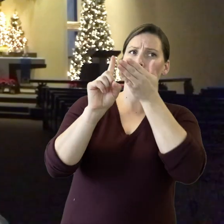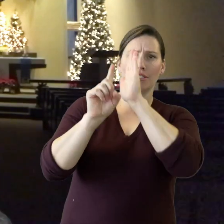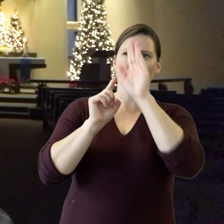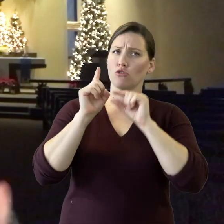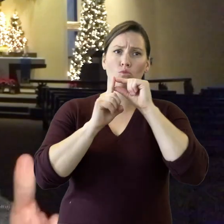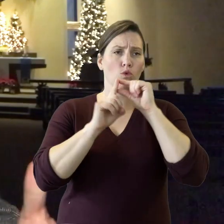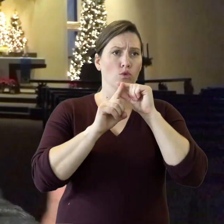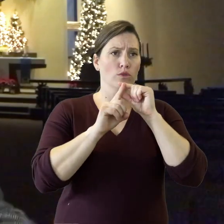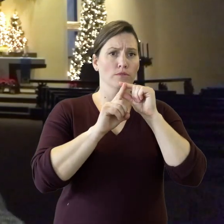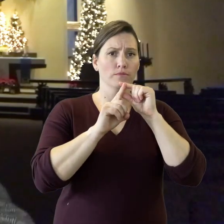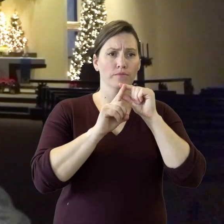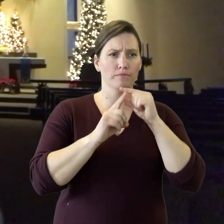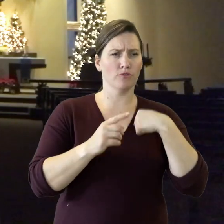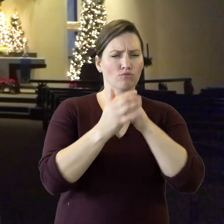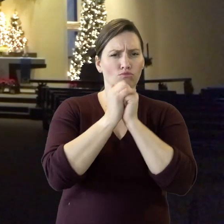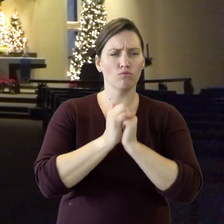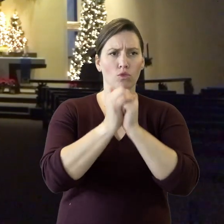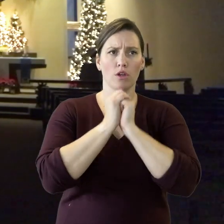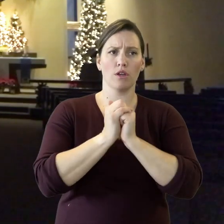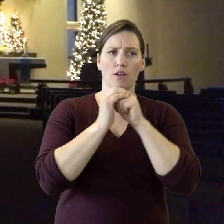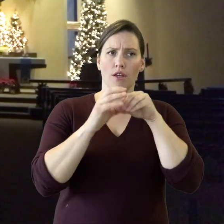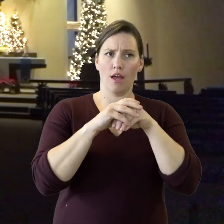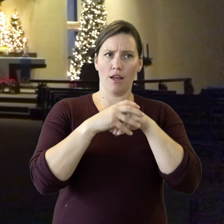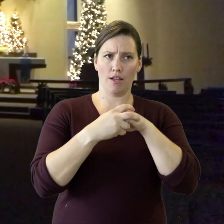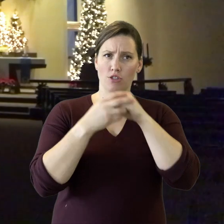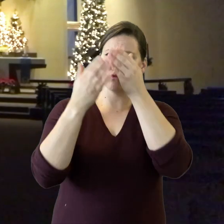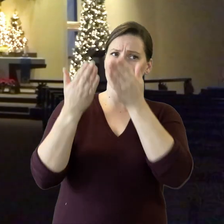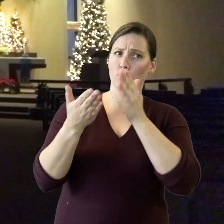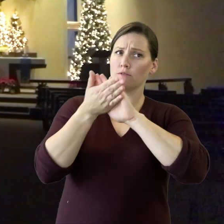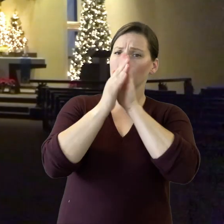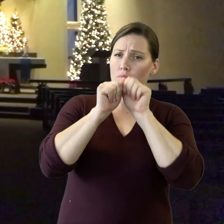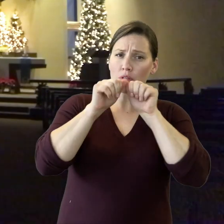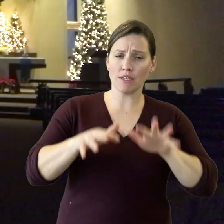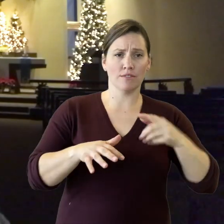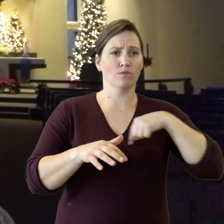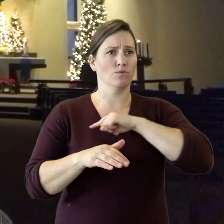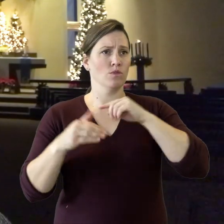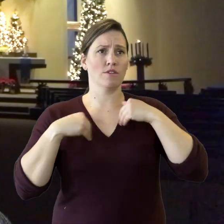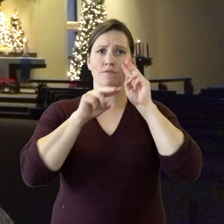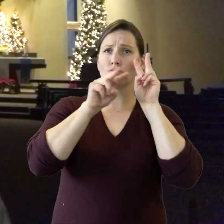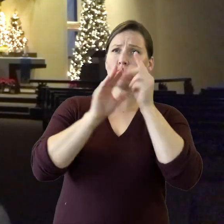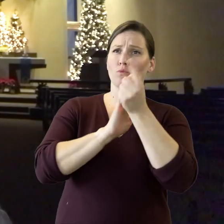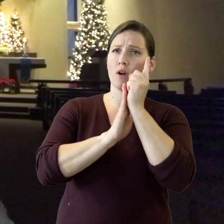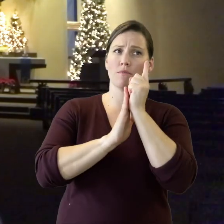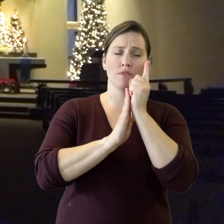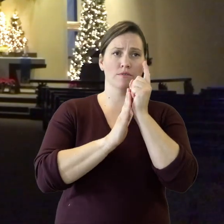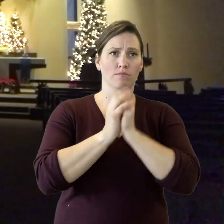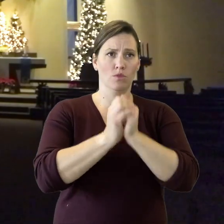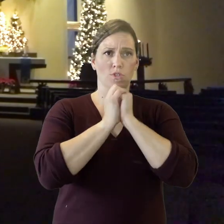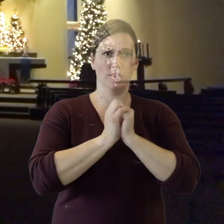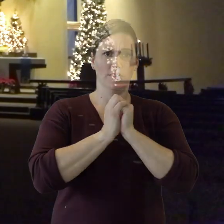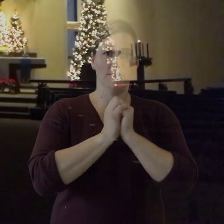as we gather to worship, and we pray that you will be blessed as we do. We'll see you in just a minute in